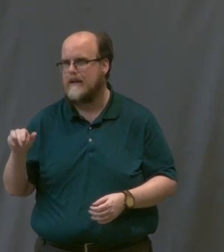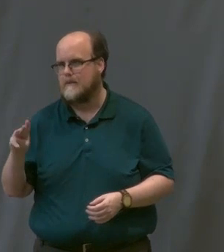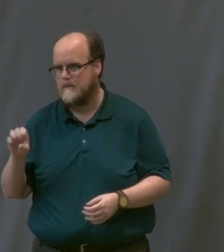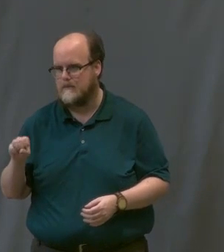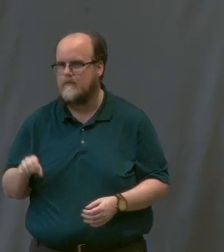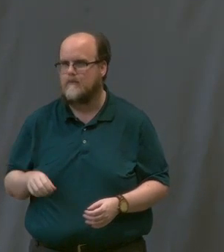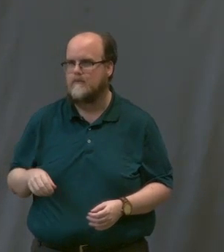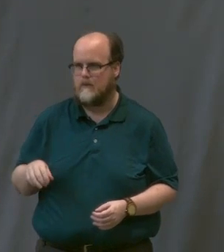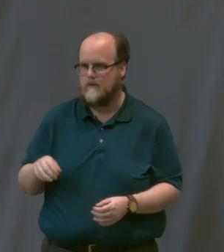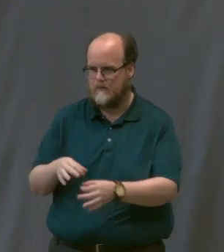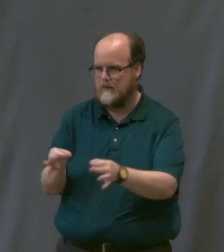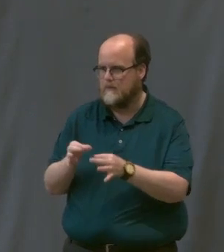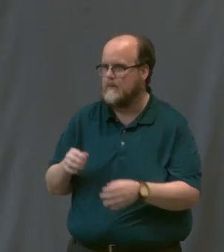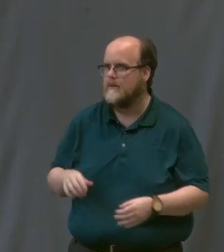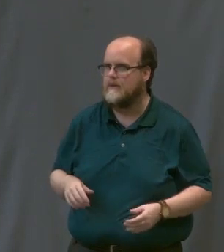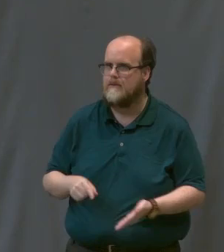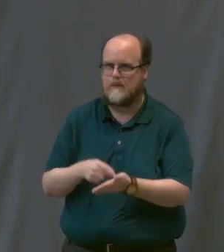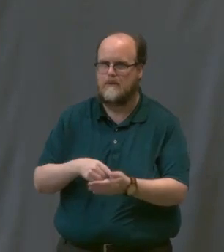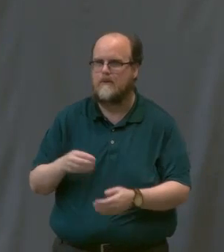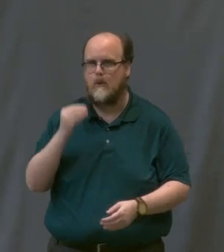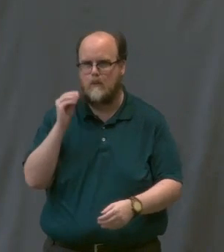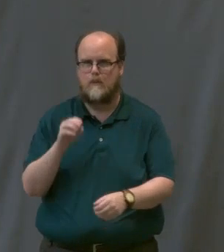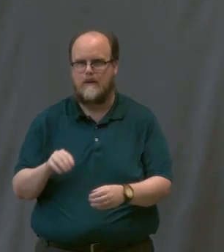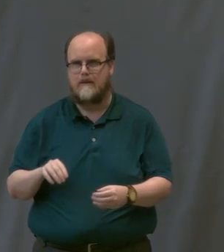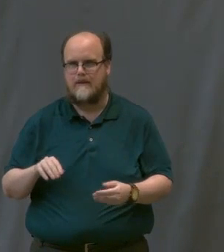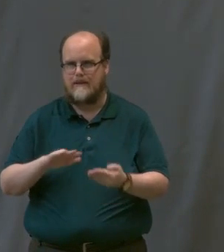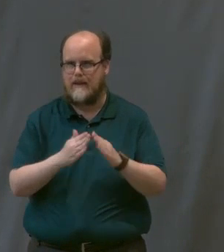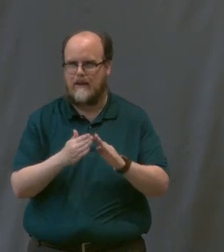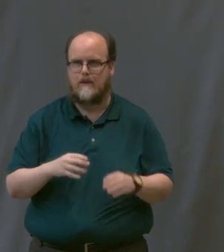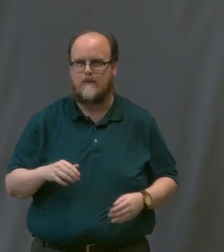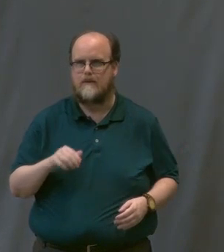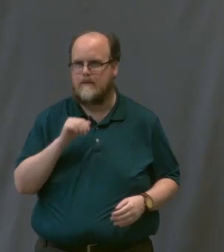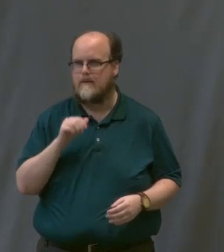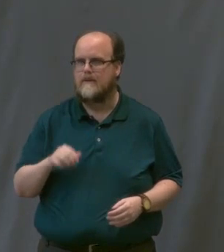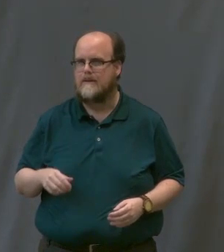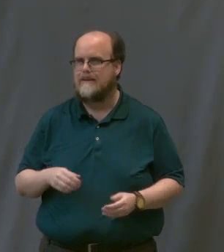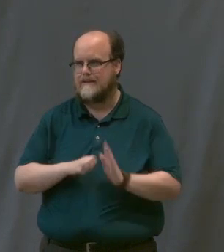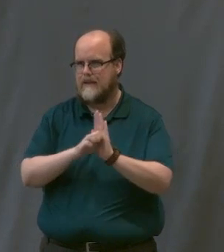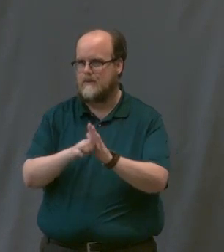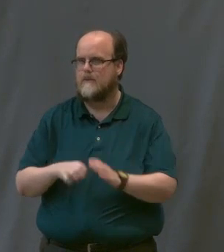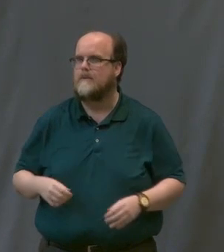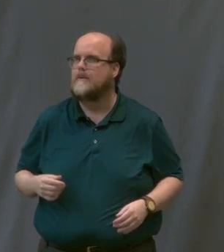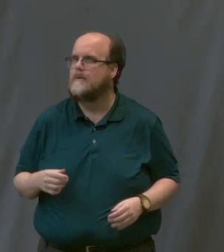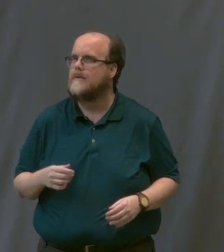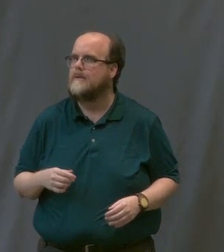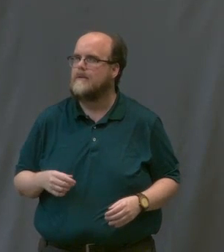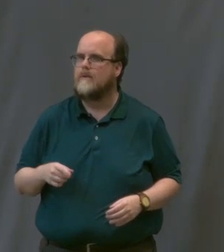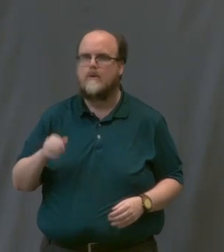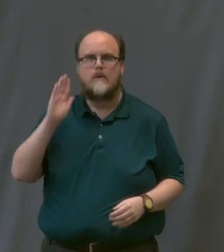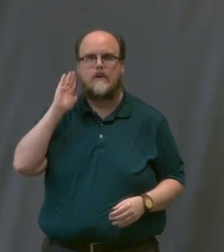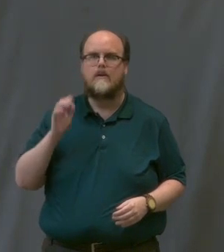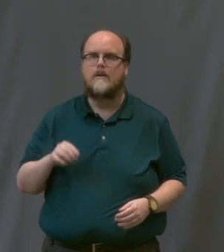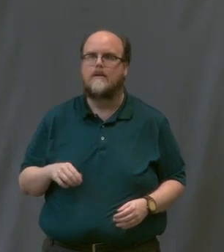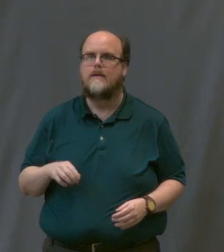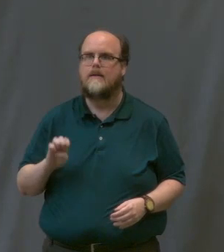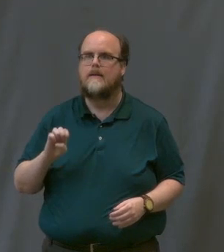the hometown and not necessarily the stadium. For example, I'll give you an example of 2. You'll hear the